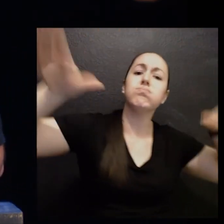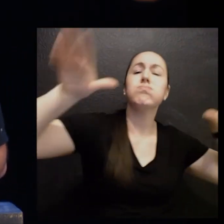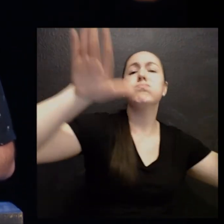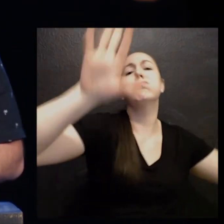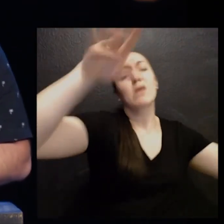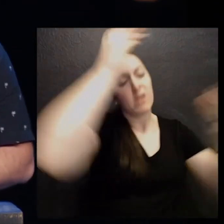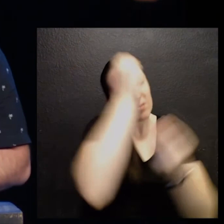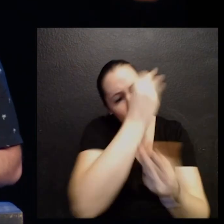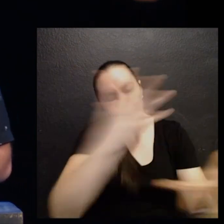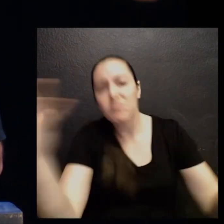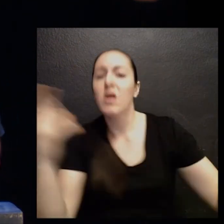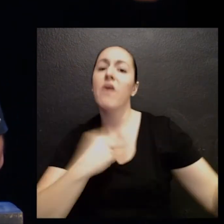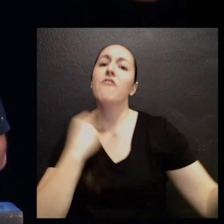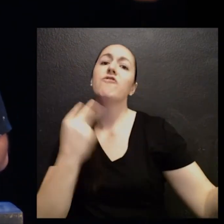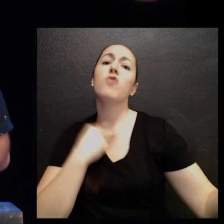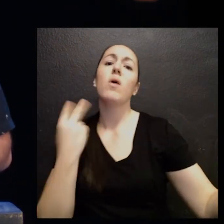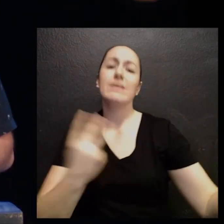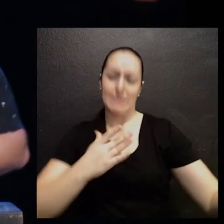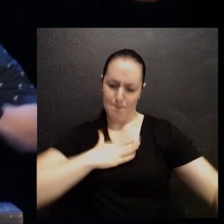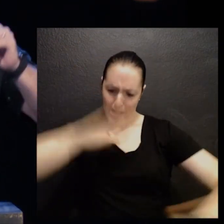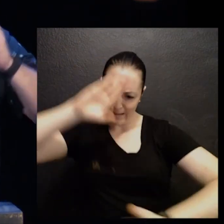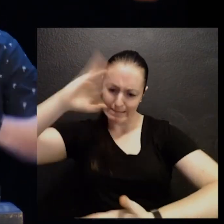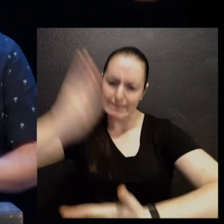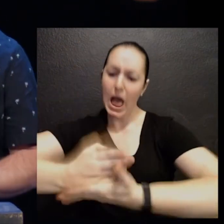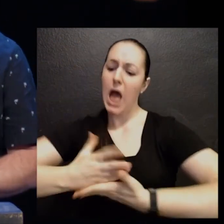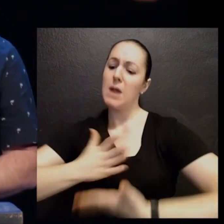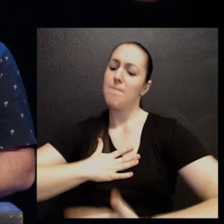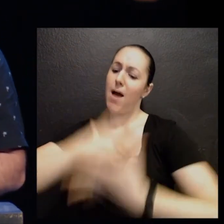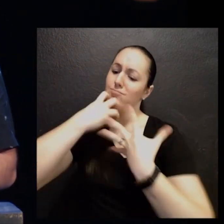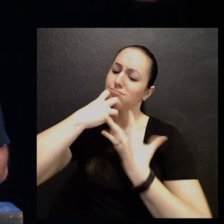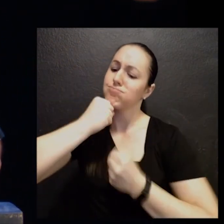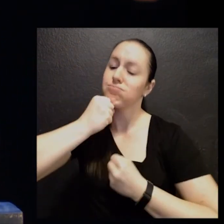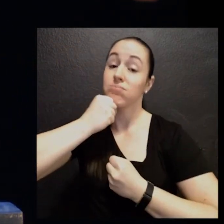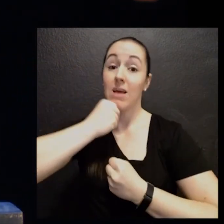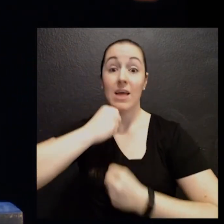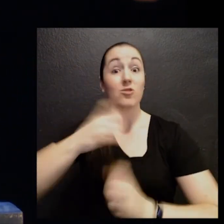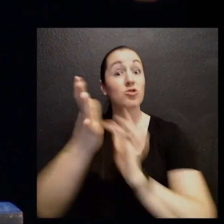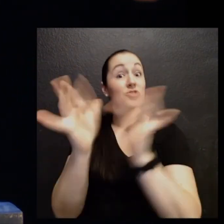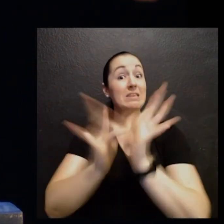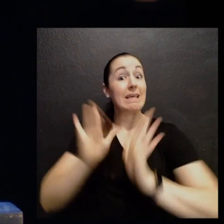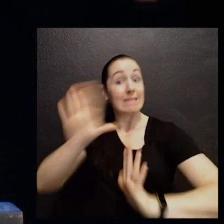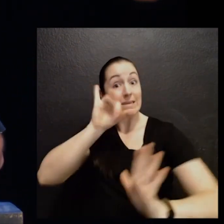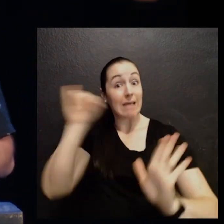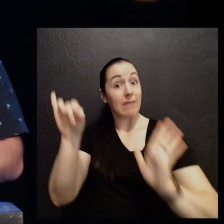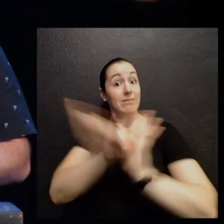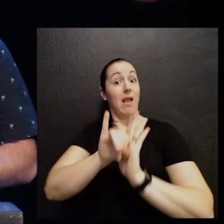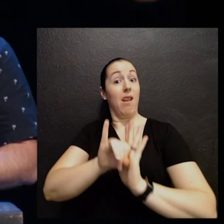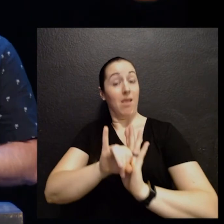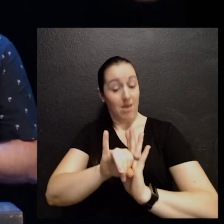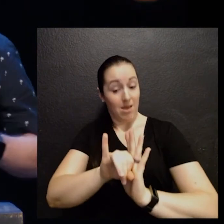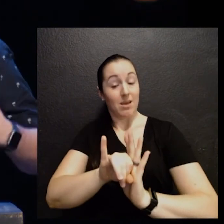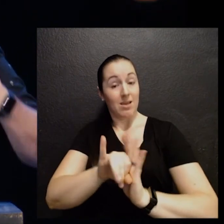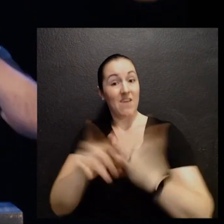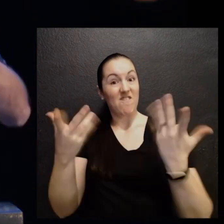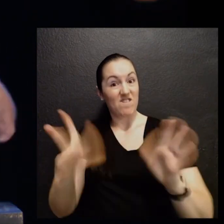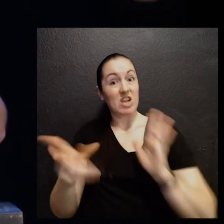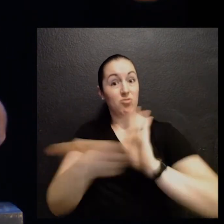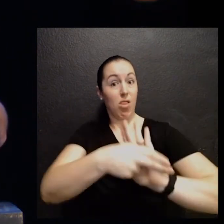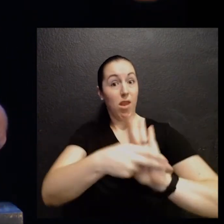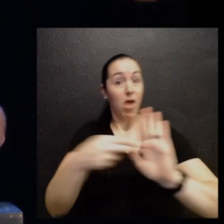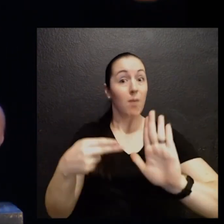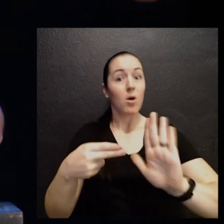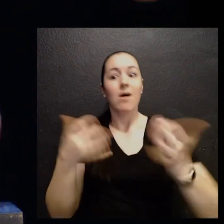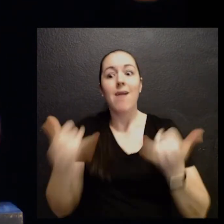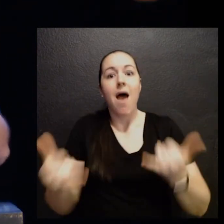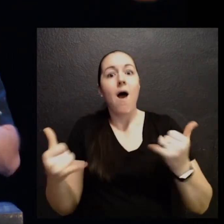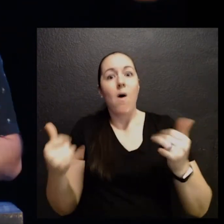my Son, my beloved." And so the identity of Jesus is established right there, and everything he does now, it flows from